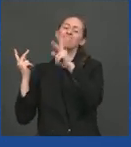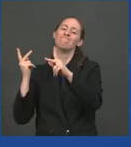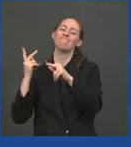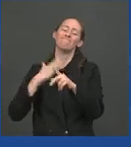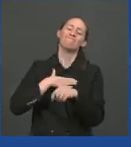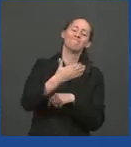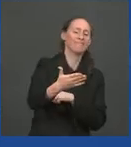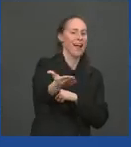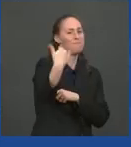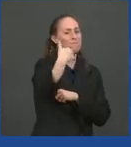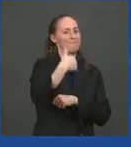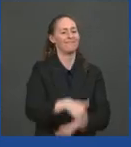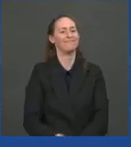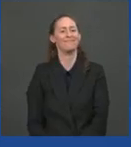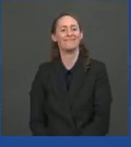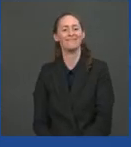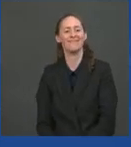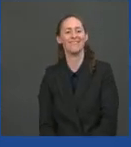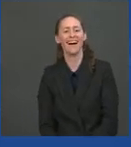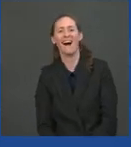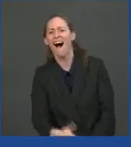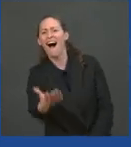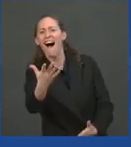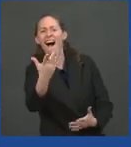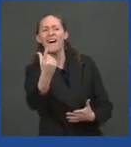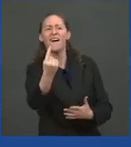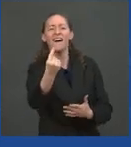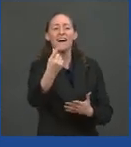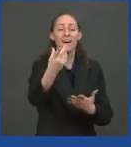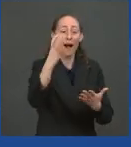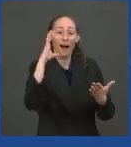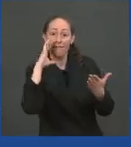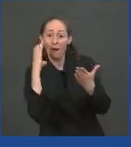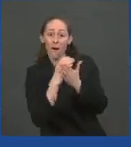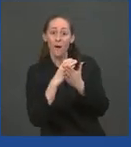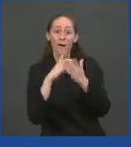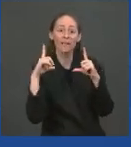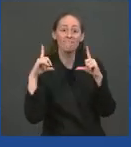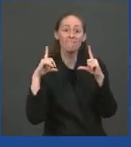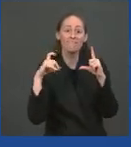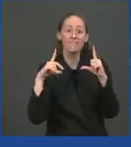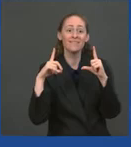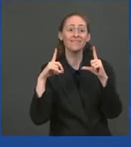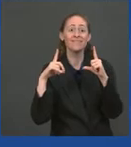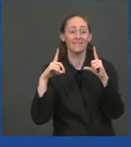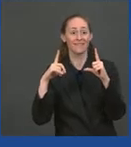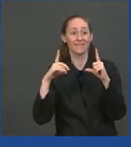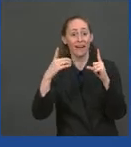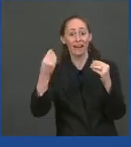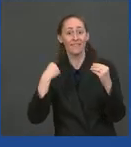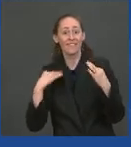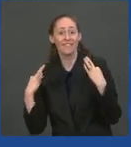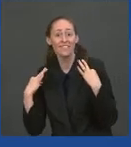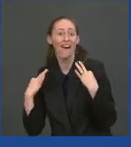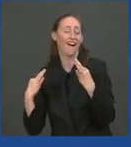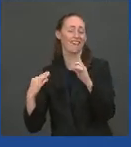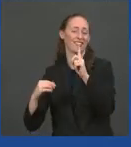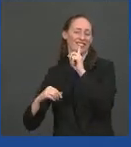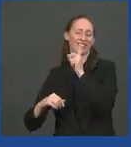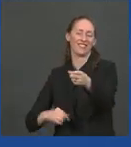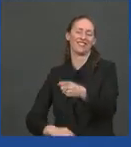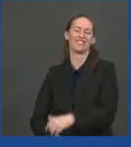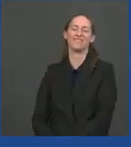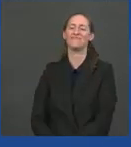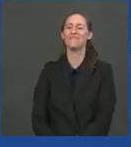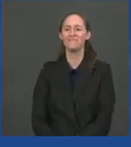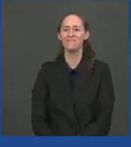do now? We doing a photograph? We're giving you the jersey. Give me a jersey. Oh, all right. Okay, man. Thank